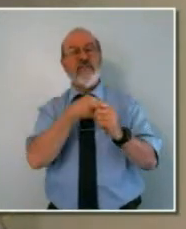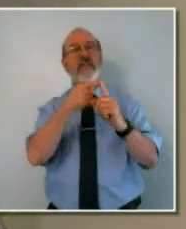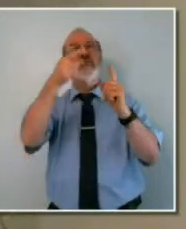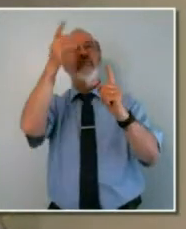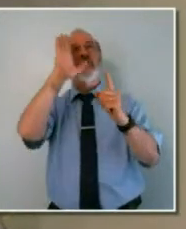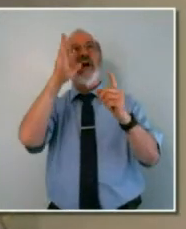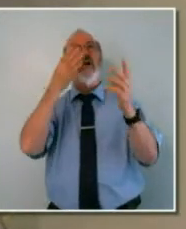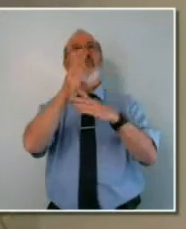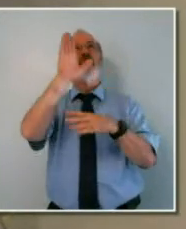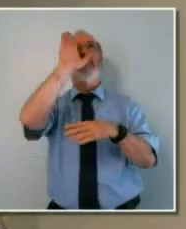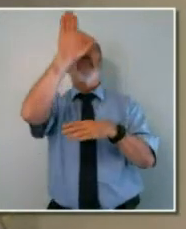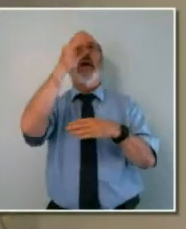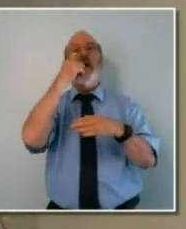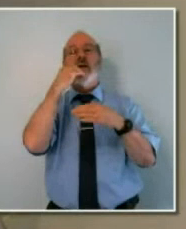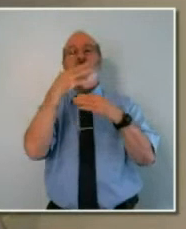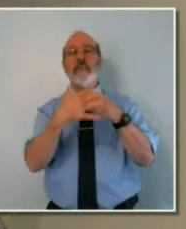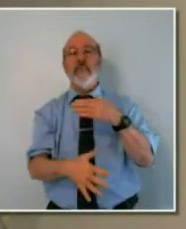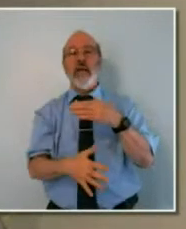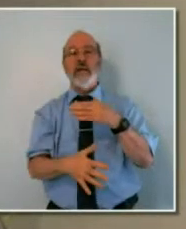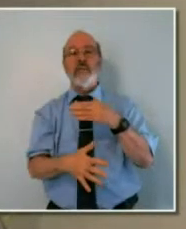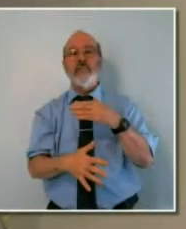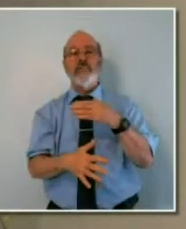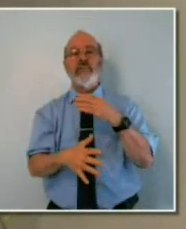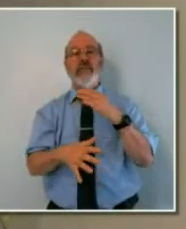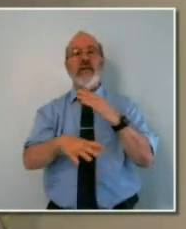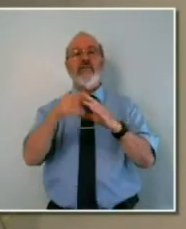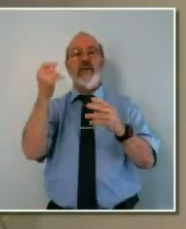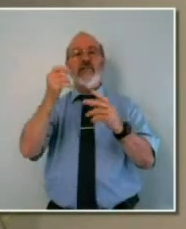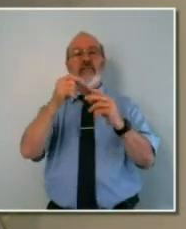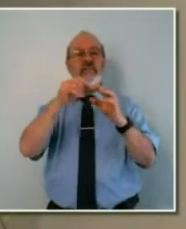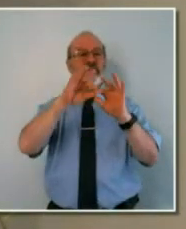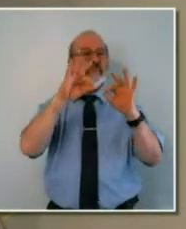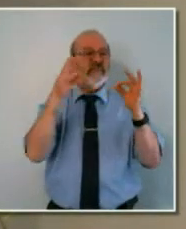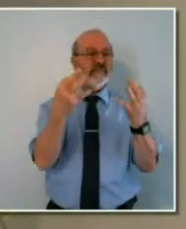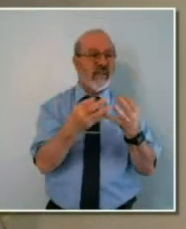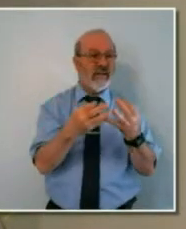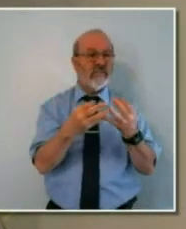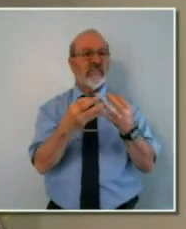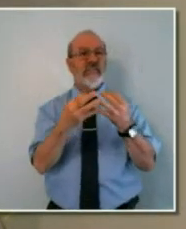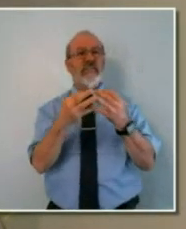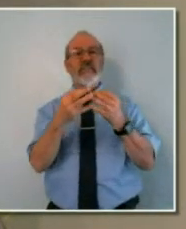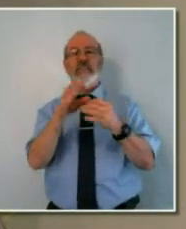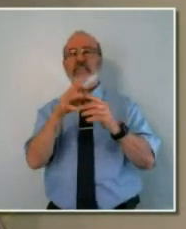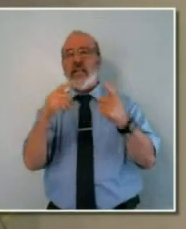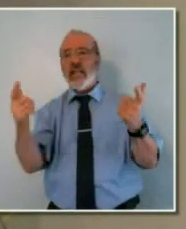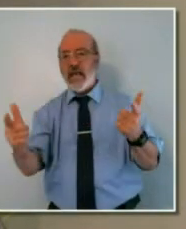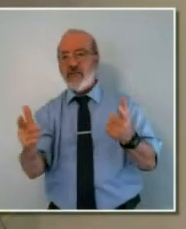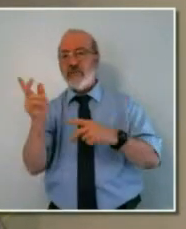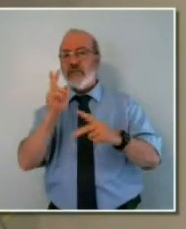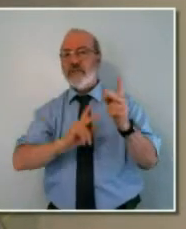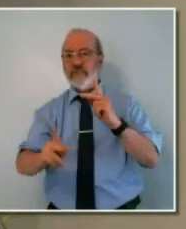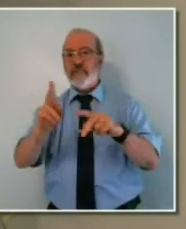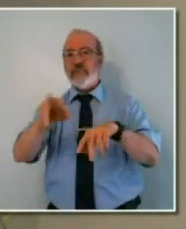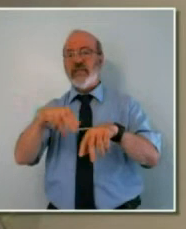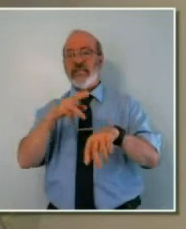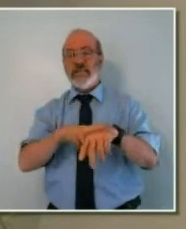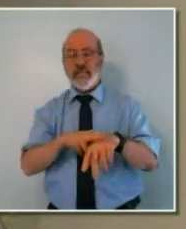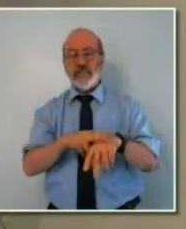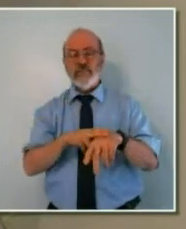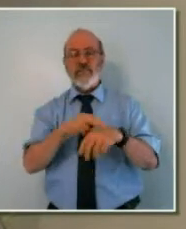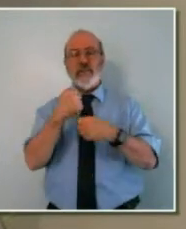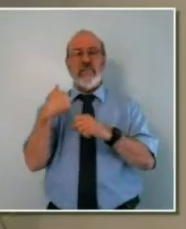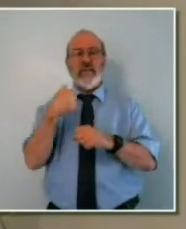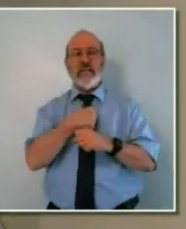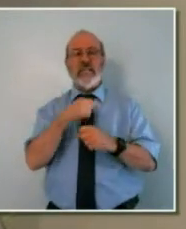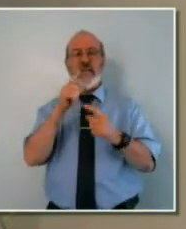thy blood out of every kindred and tongue and people and nation, and has made us unto our